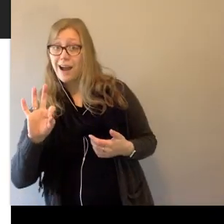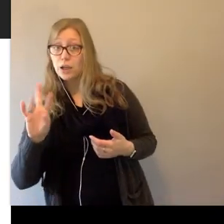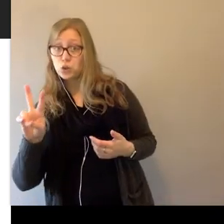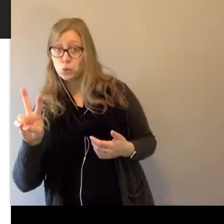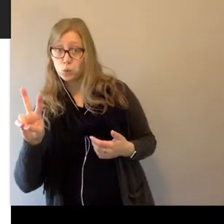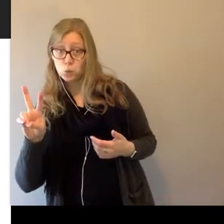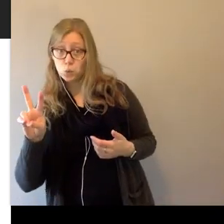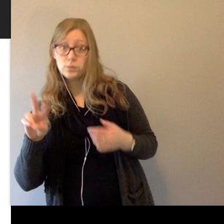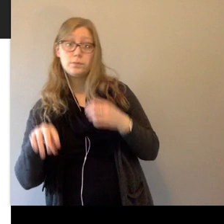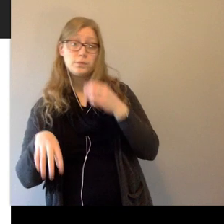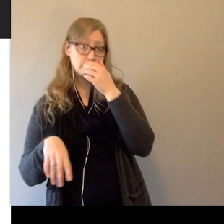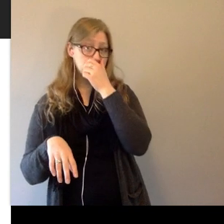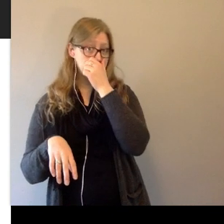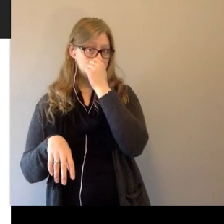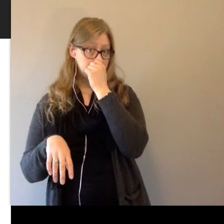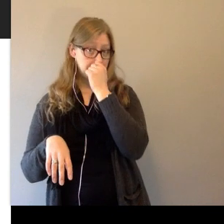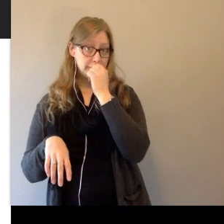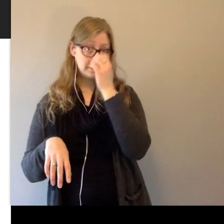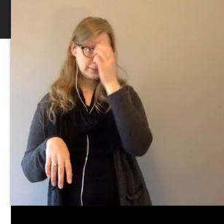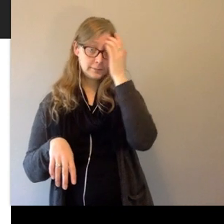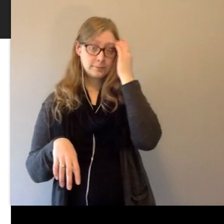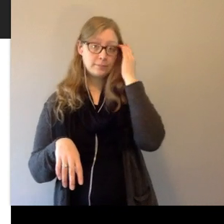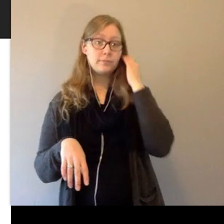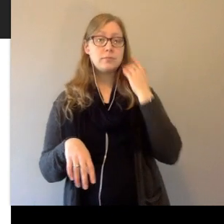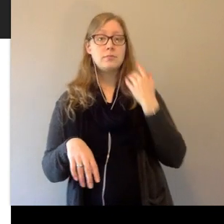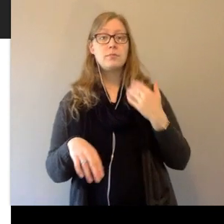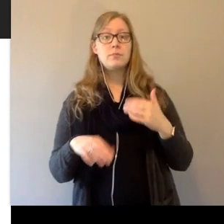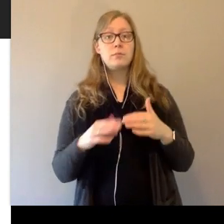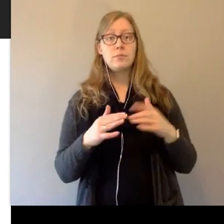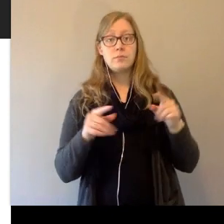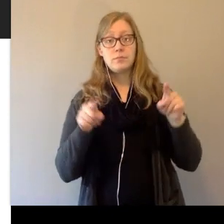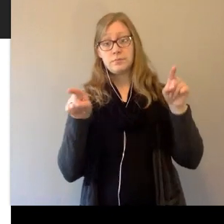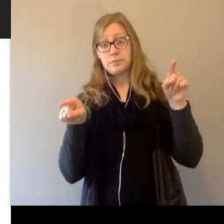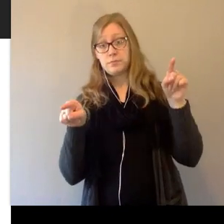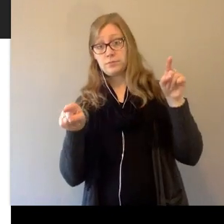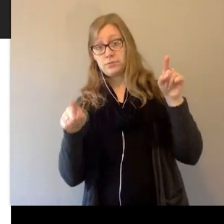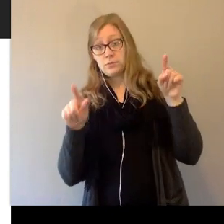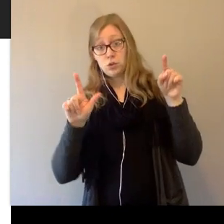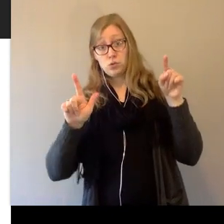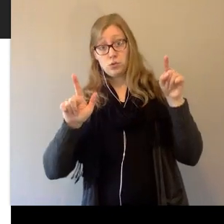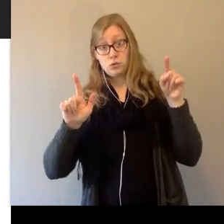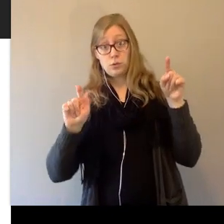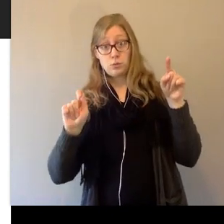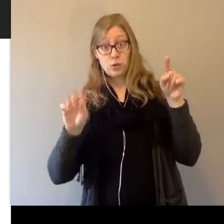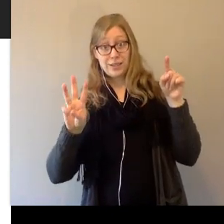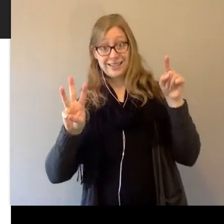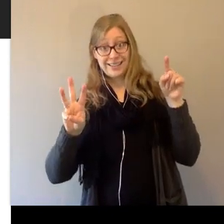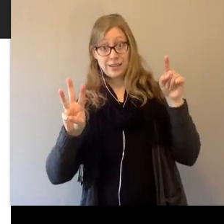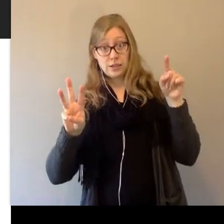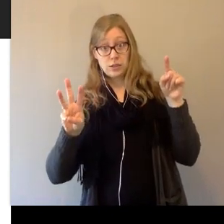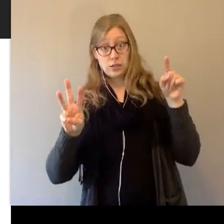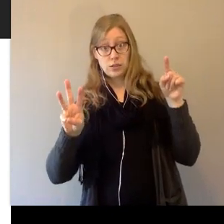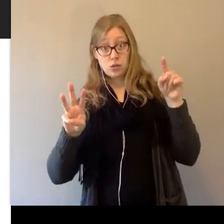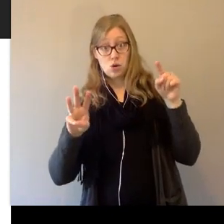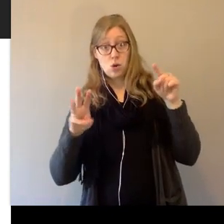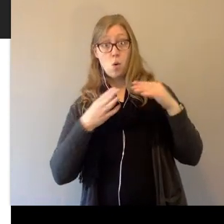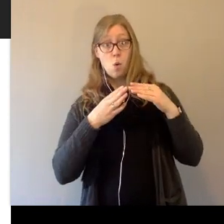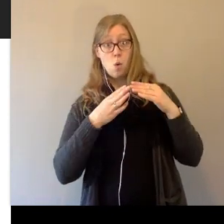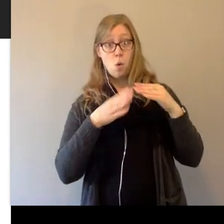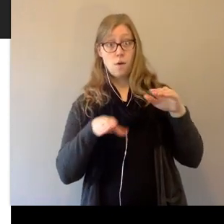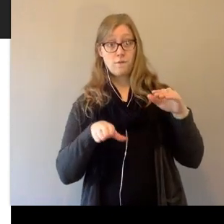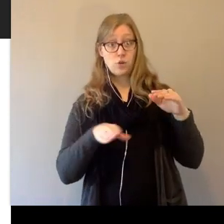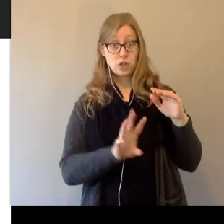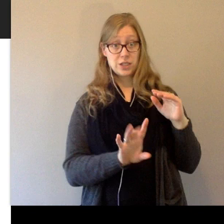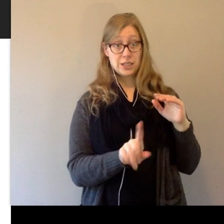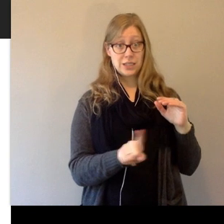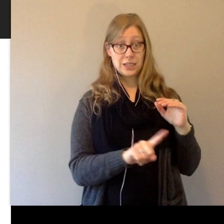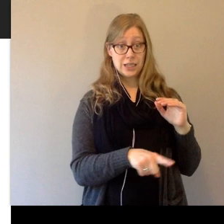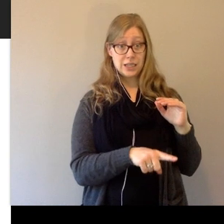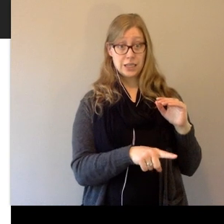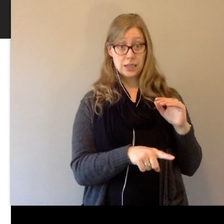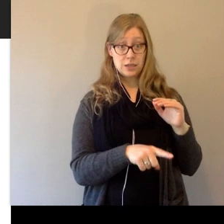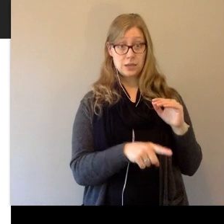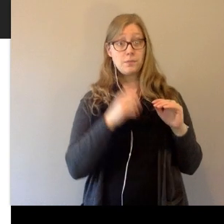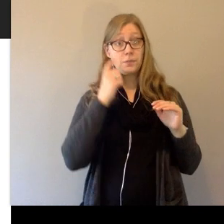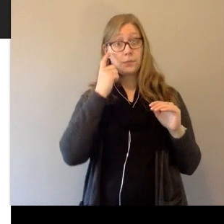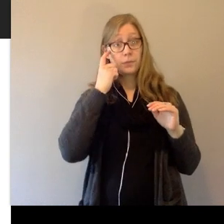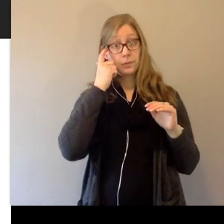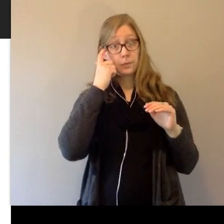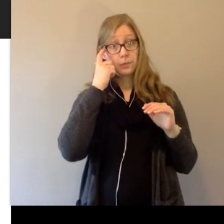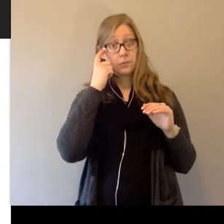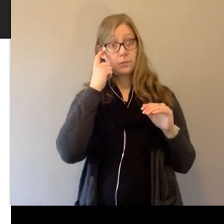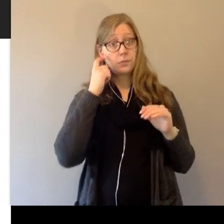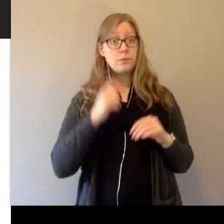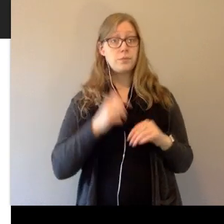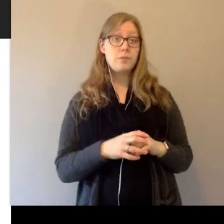0.92 is equal to 21.6 over z. And so then I could put a